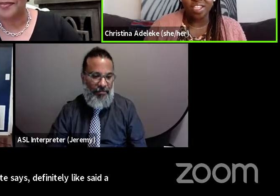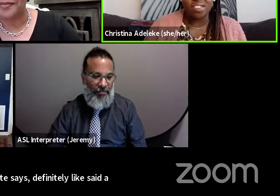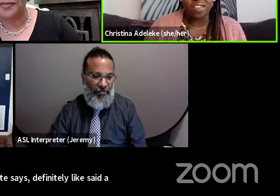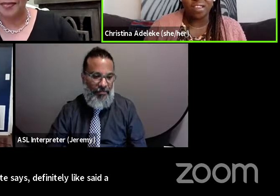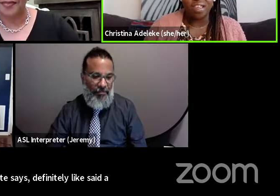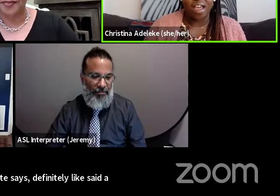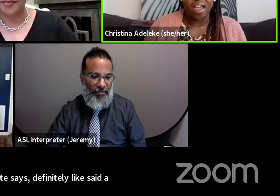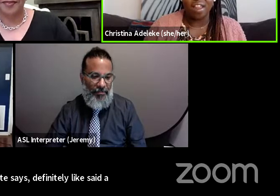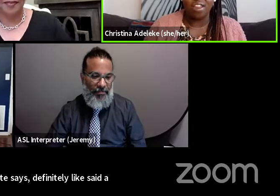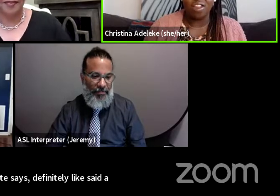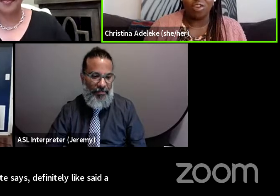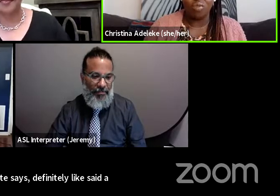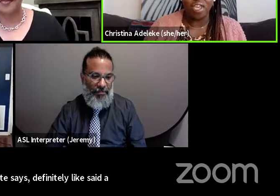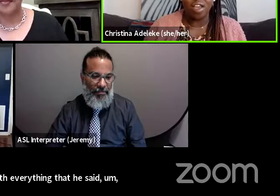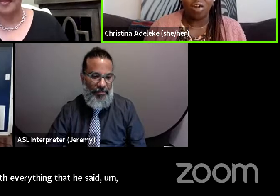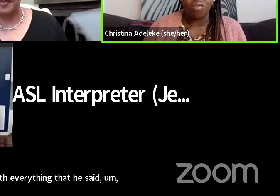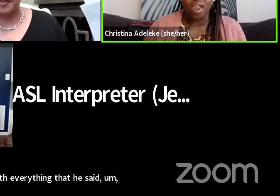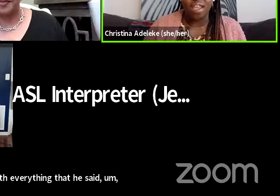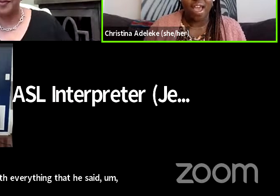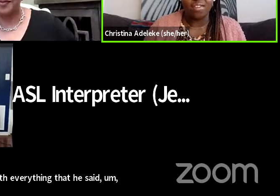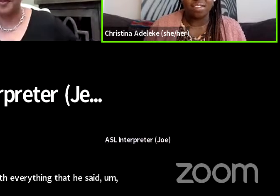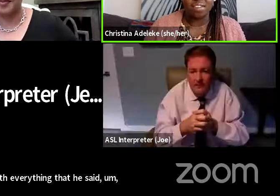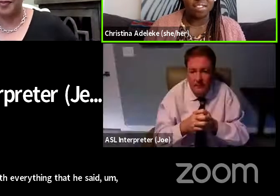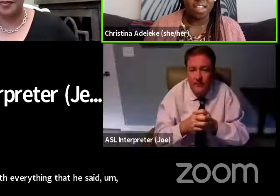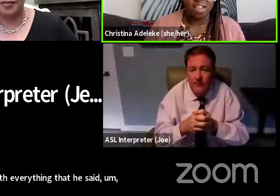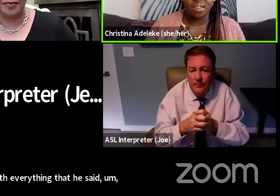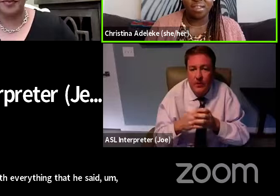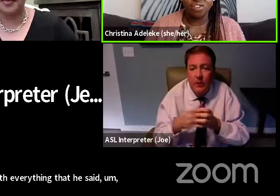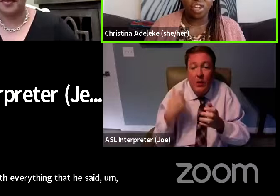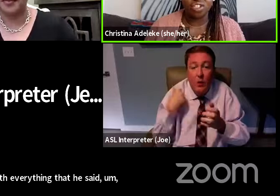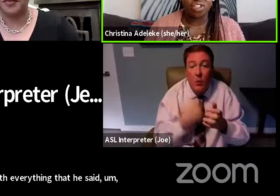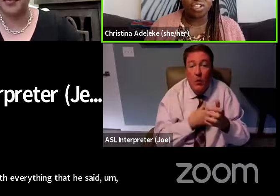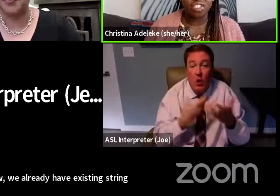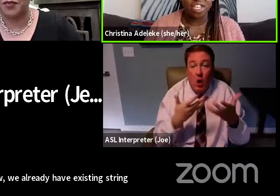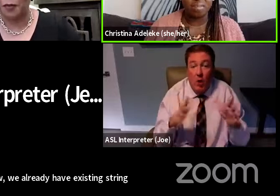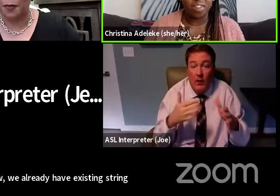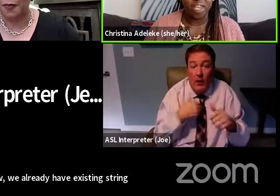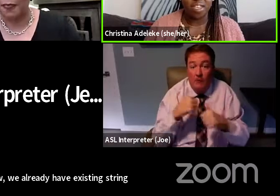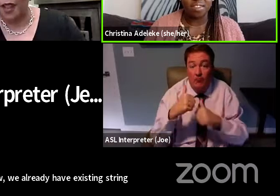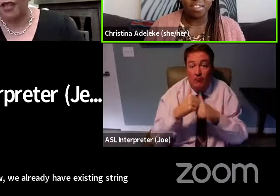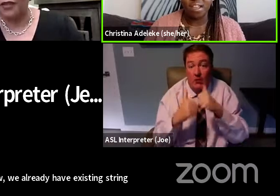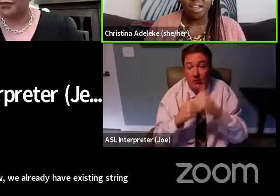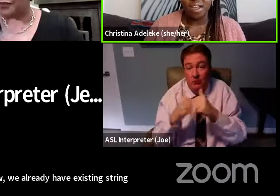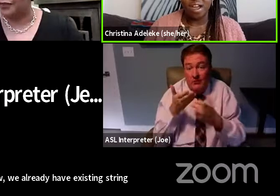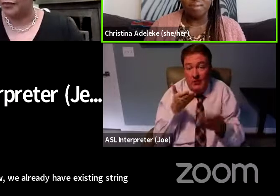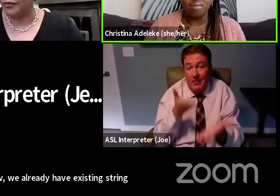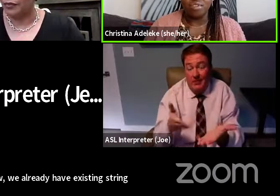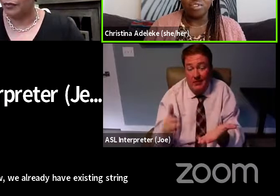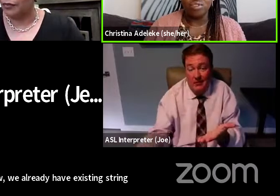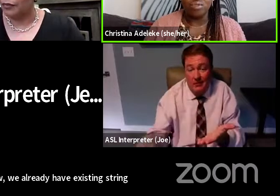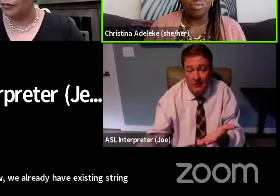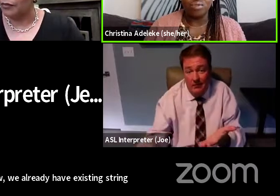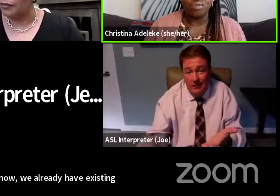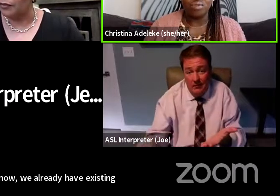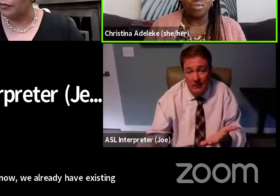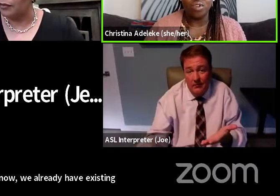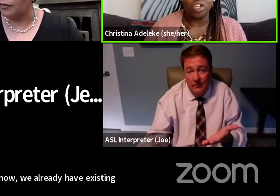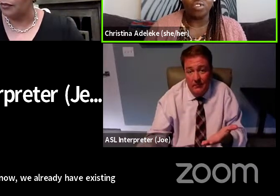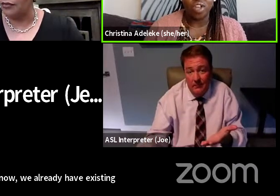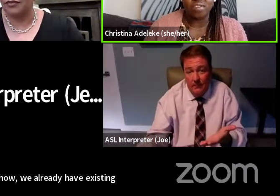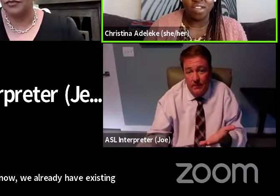I just think that, you know, we already have existing structures in place to